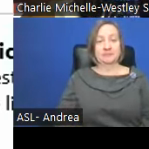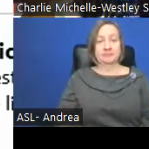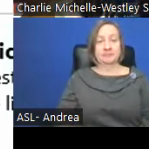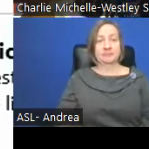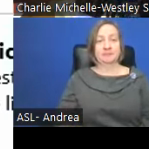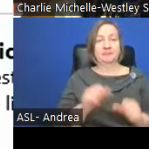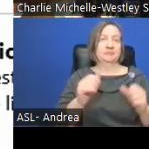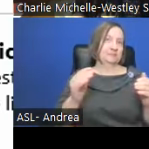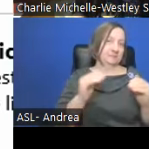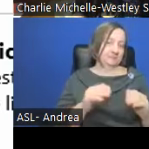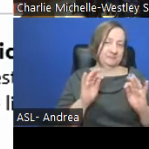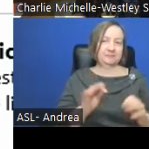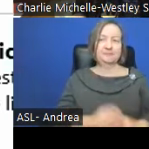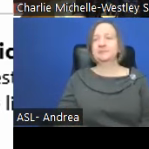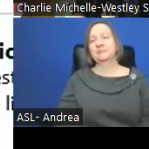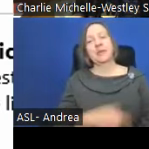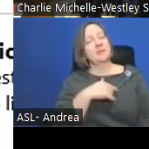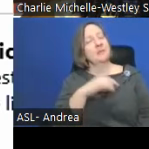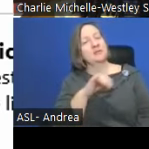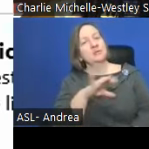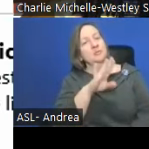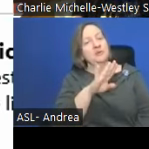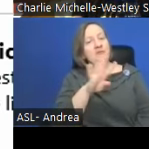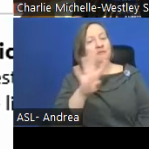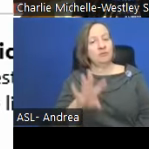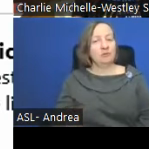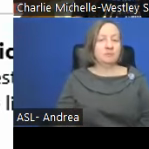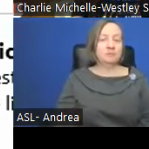We can move on. I'm also doing B4.